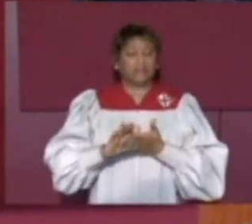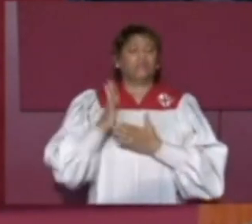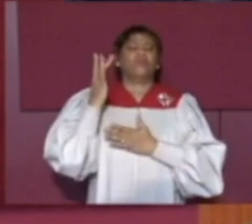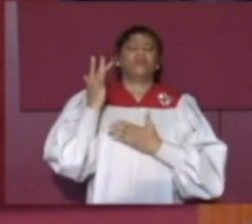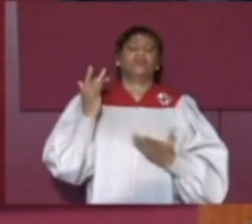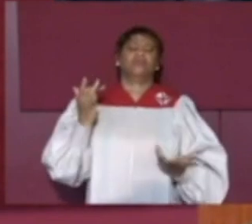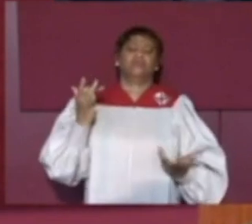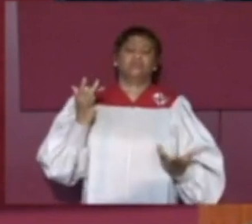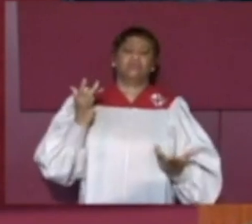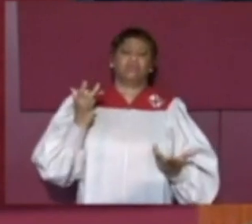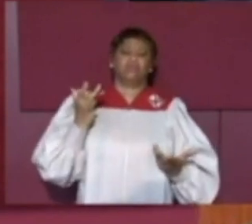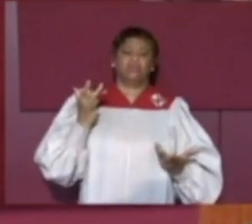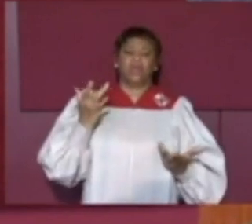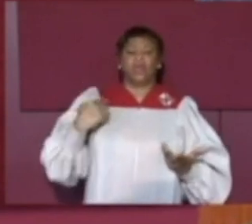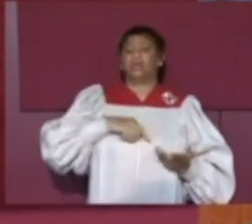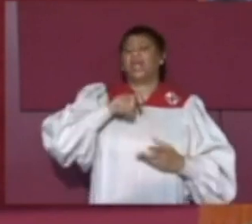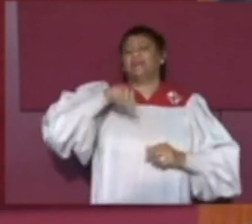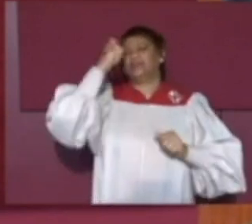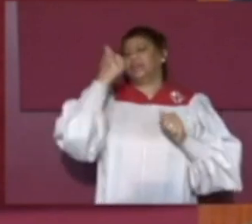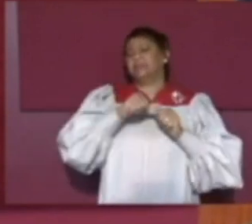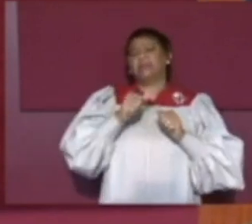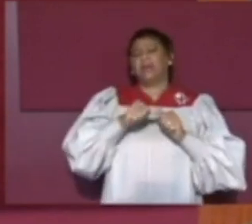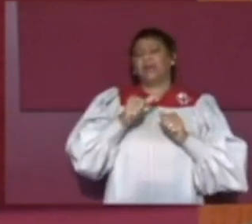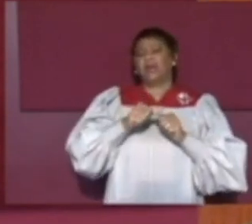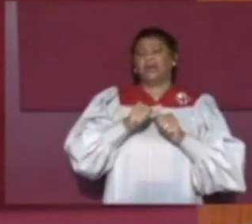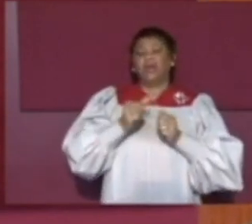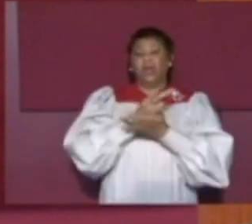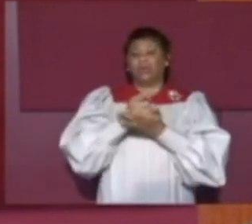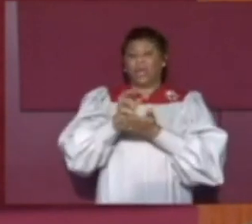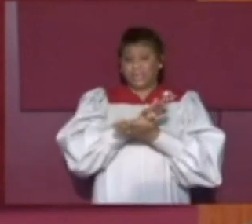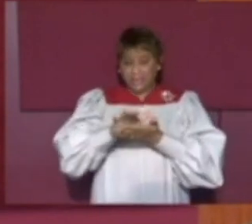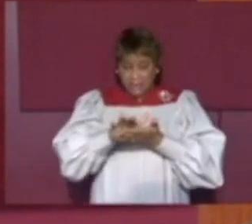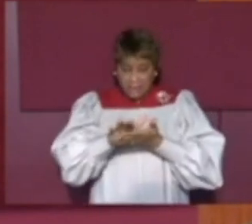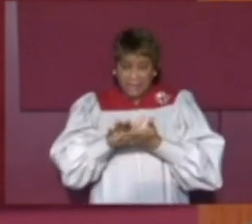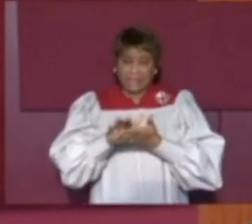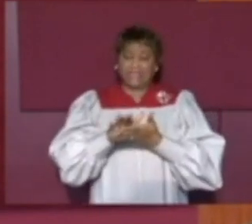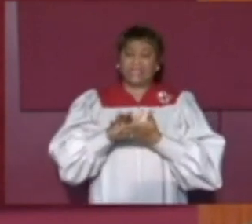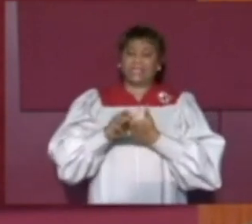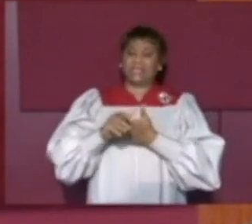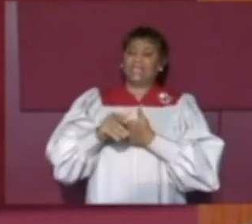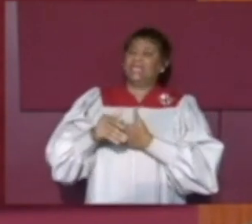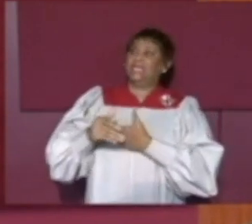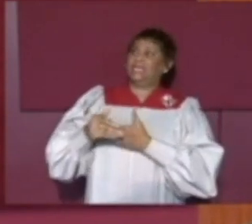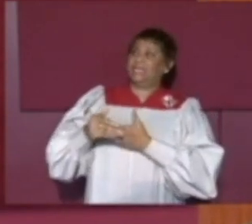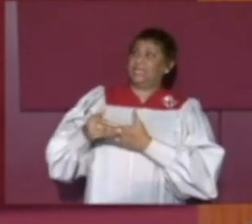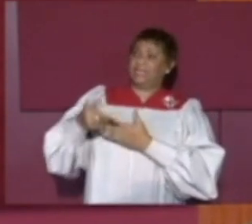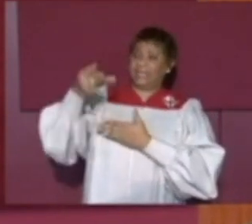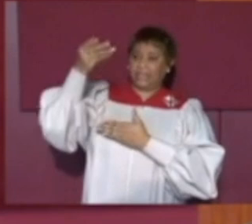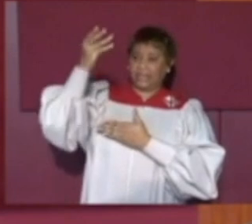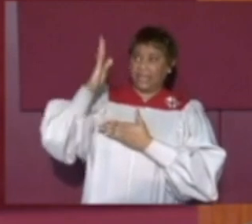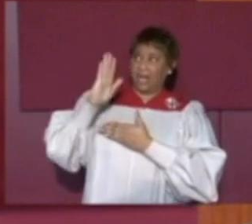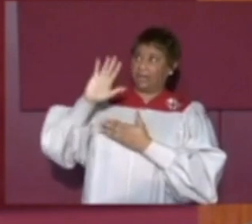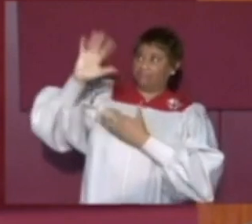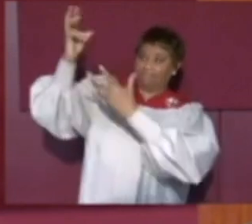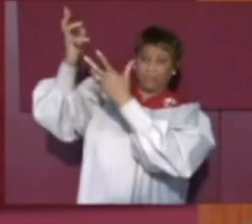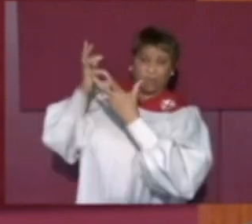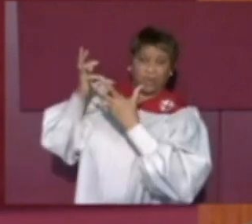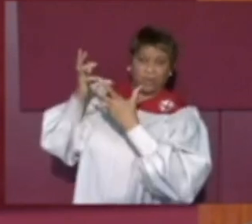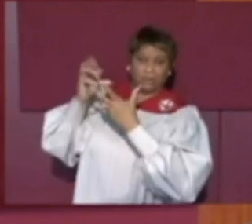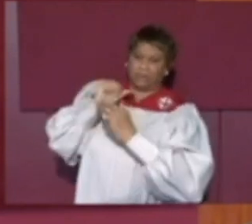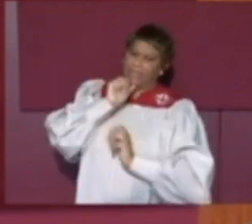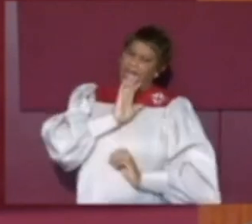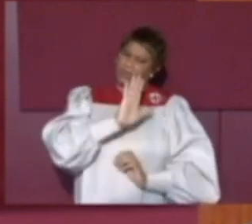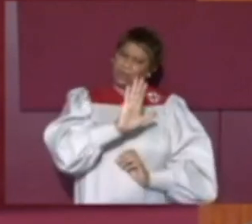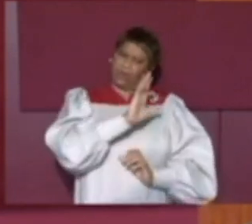because one of the things we have to remember is that righteousness is God's will, not your